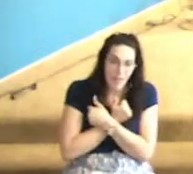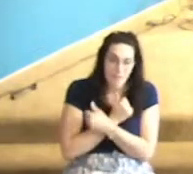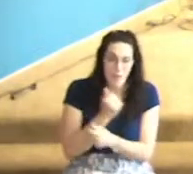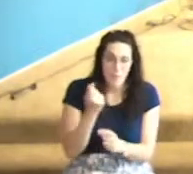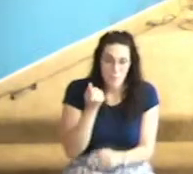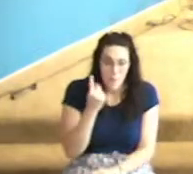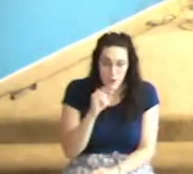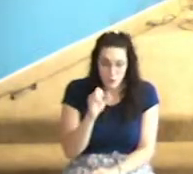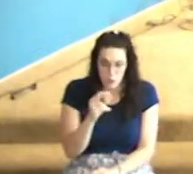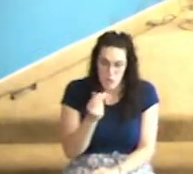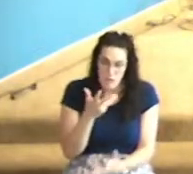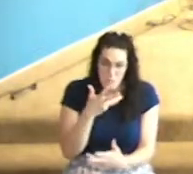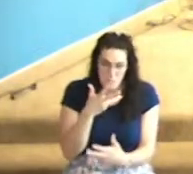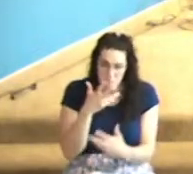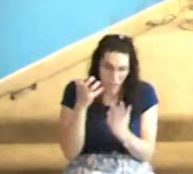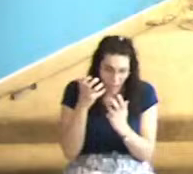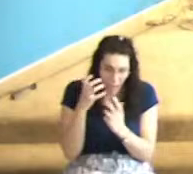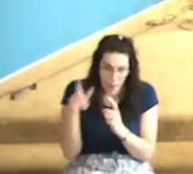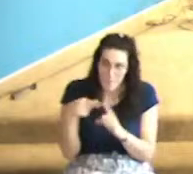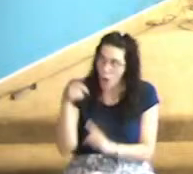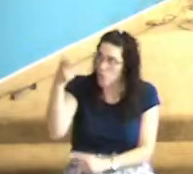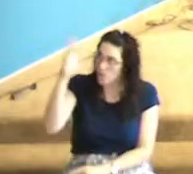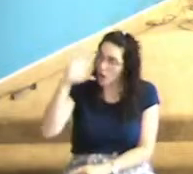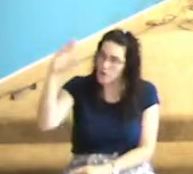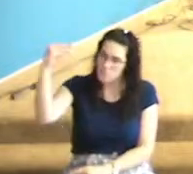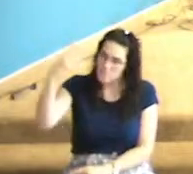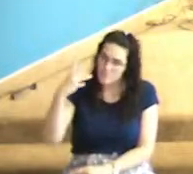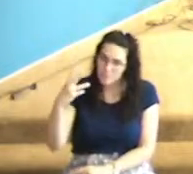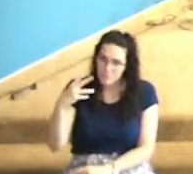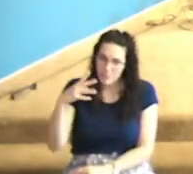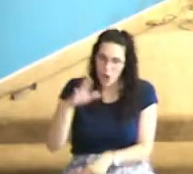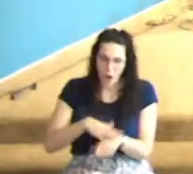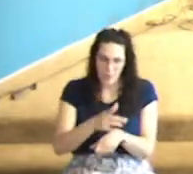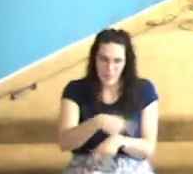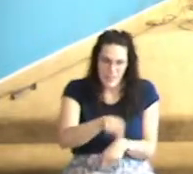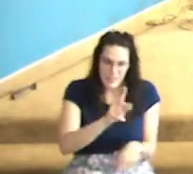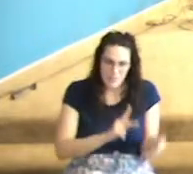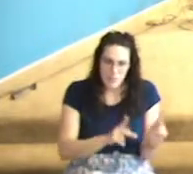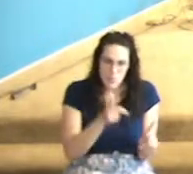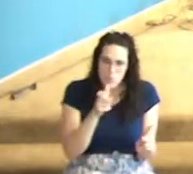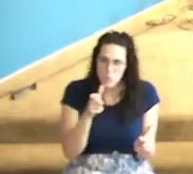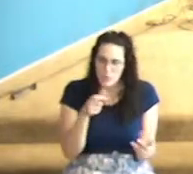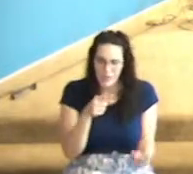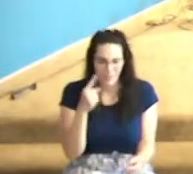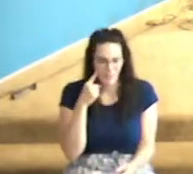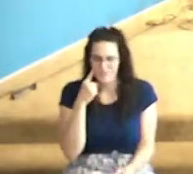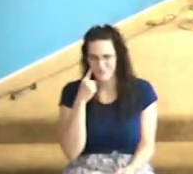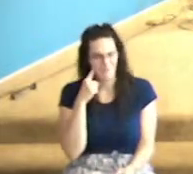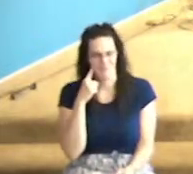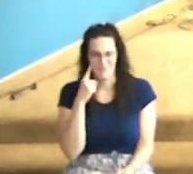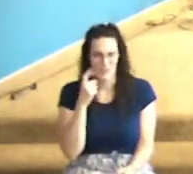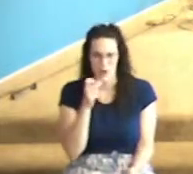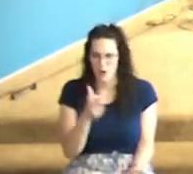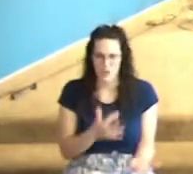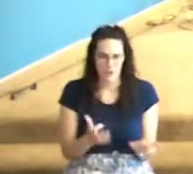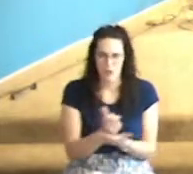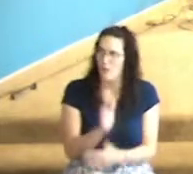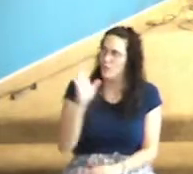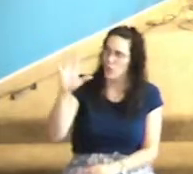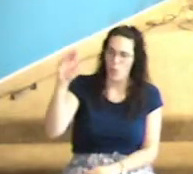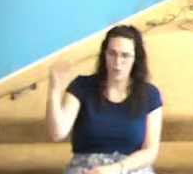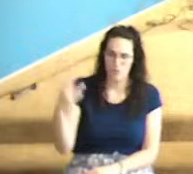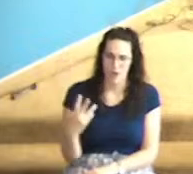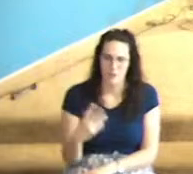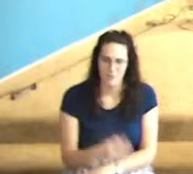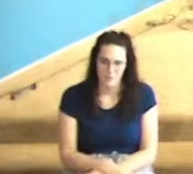angry at the grace of God displayed on a people that he thinks does not deserve it. So we